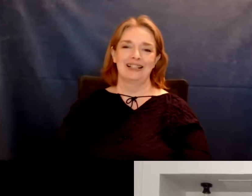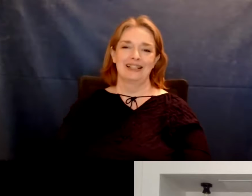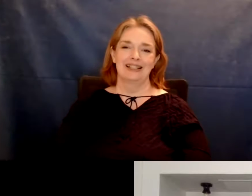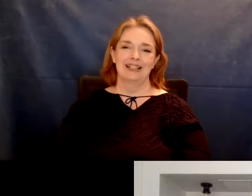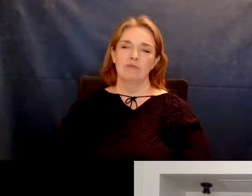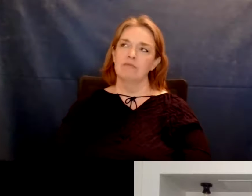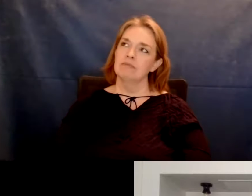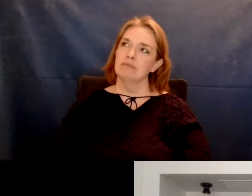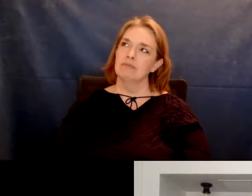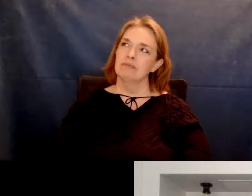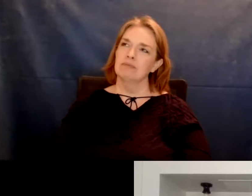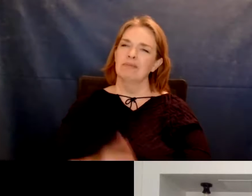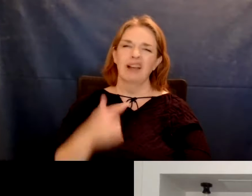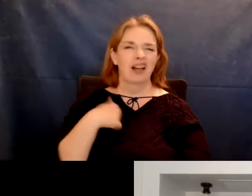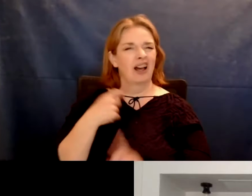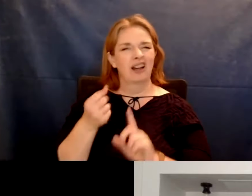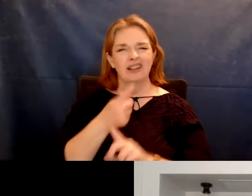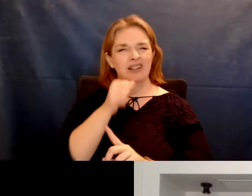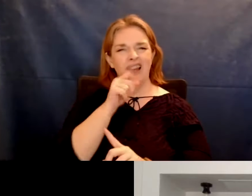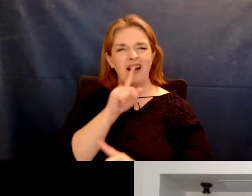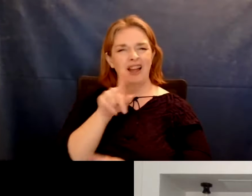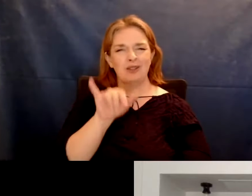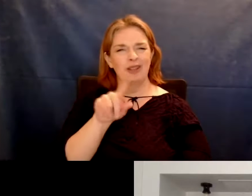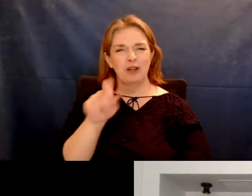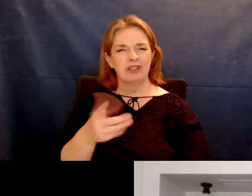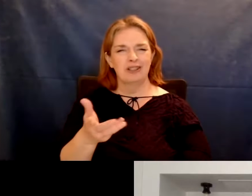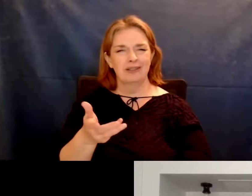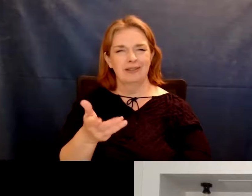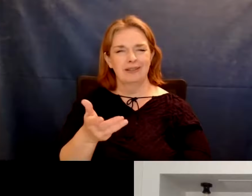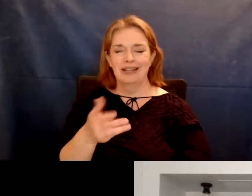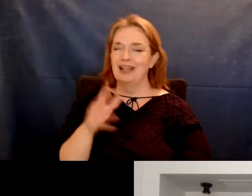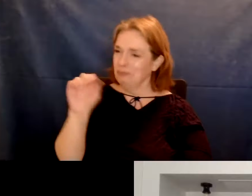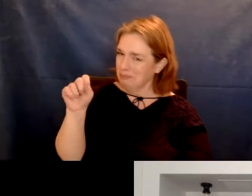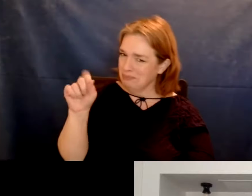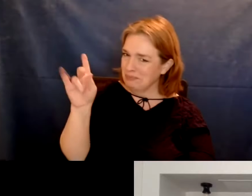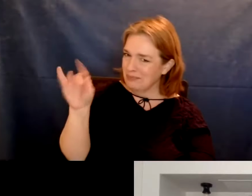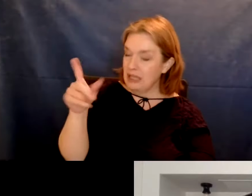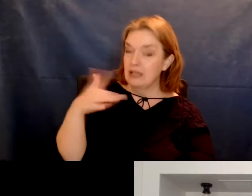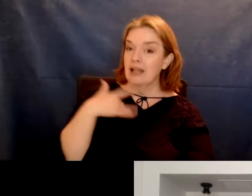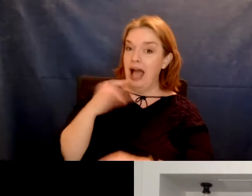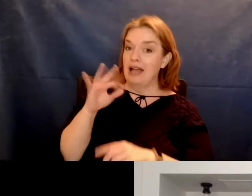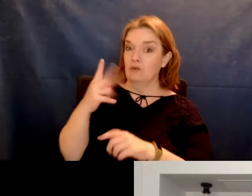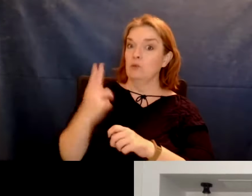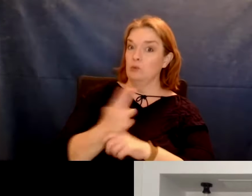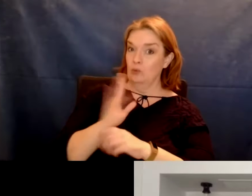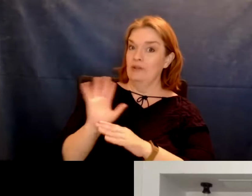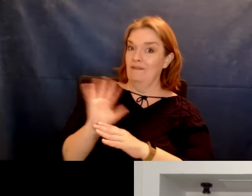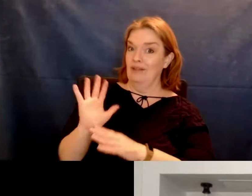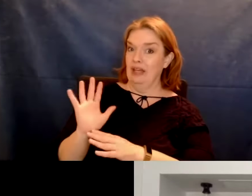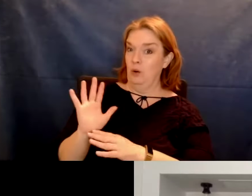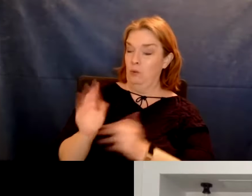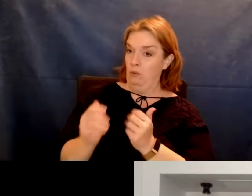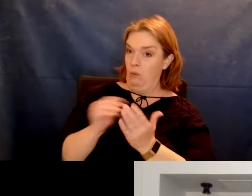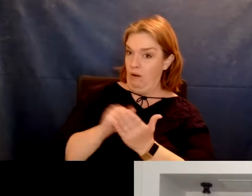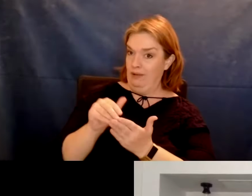I didn't answer the question. Yes, she was asking if you usually used video. Okay, yeah, I don't